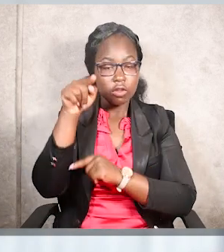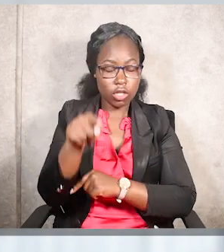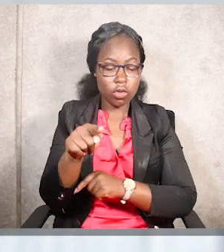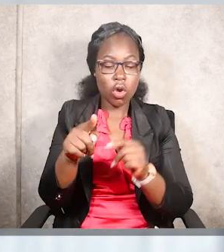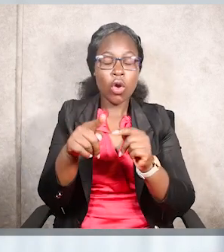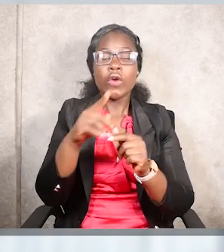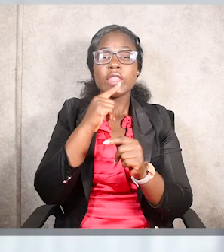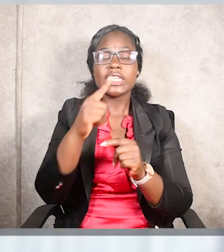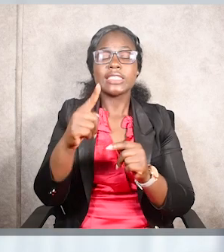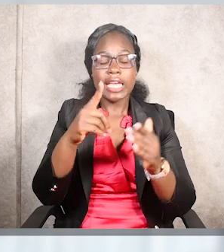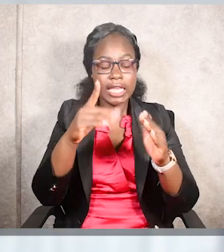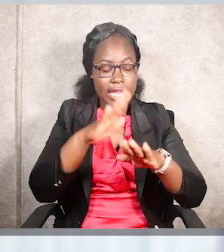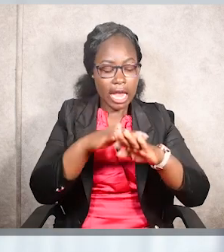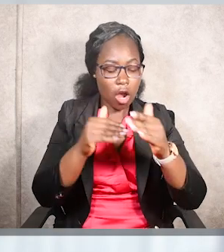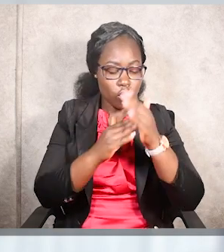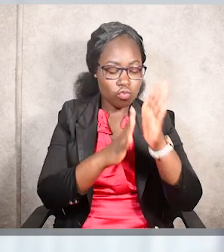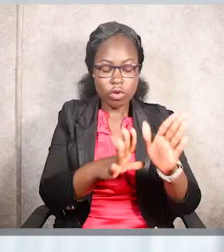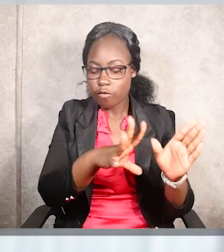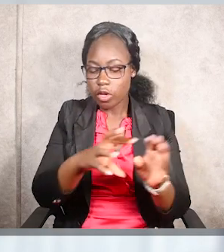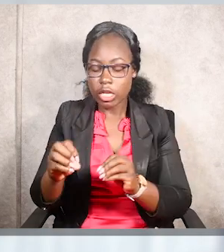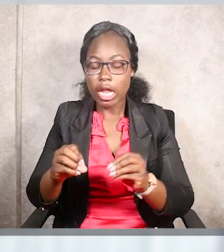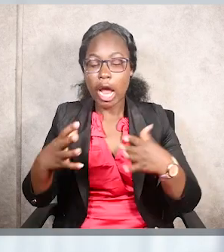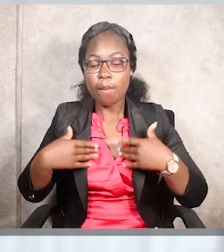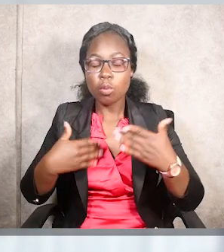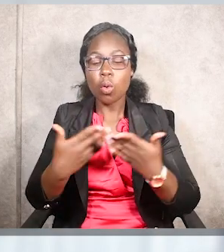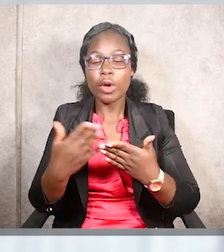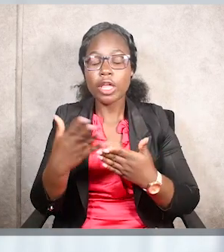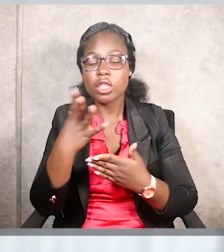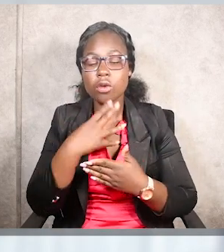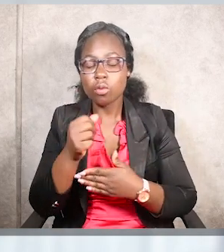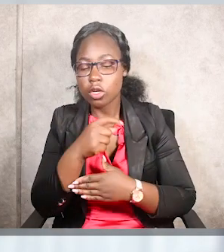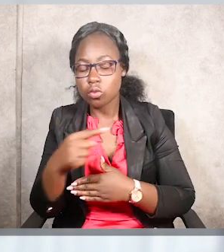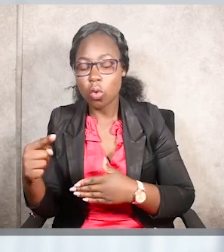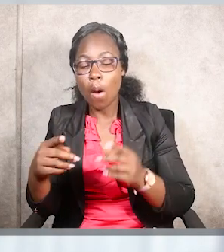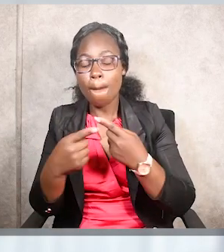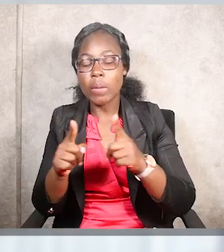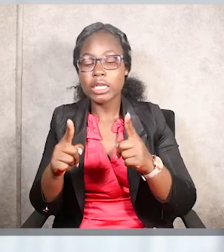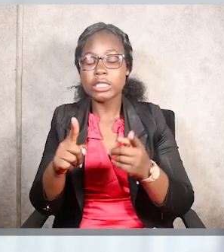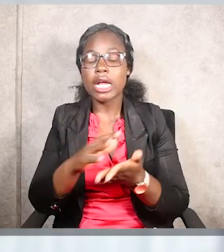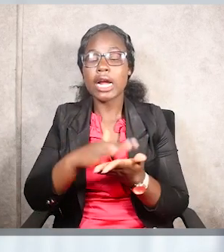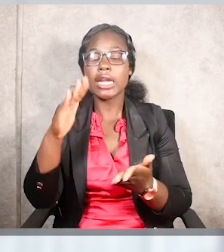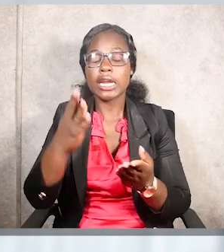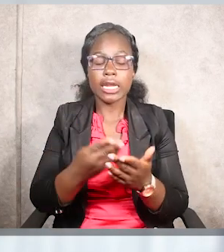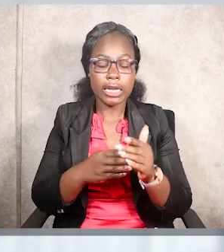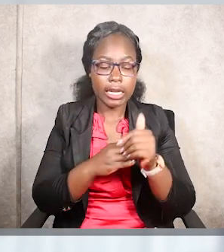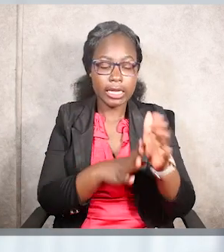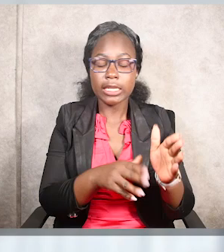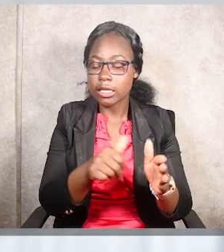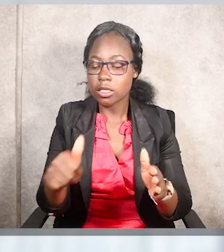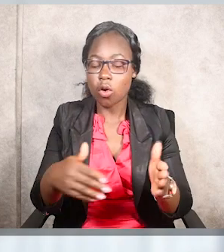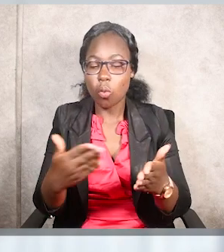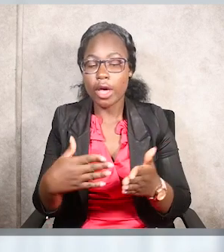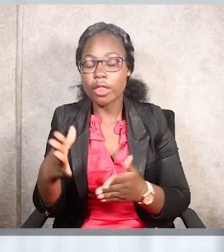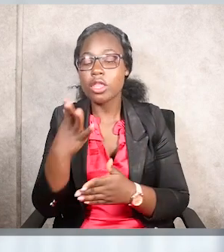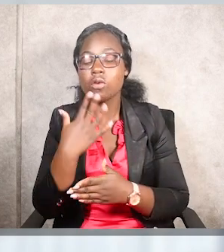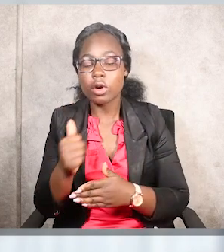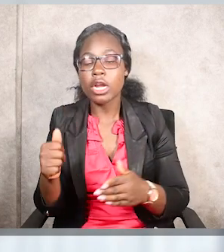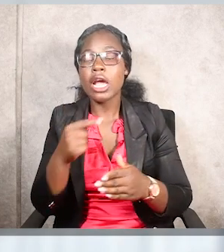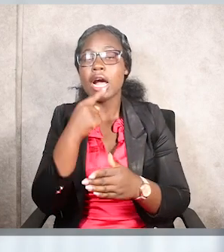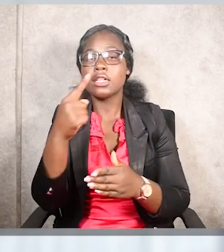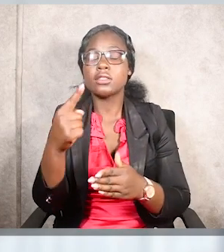a good leader takes people where they want to go, but a great leader takes people where they ought to go, and therefore